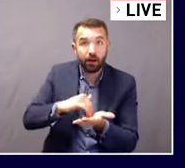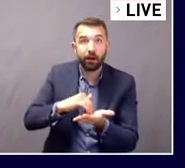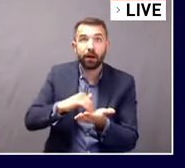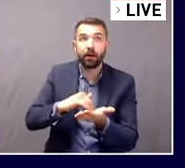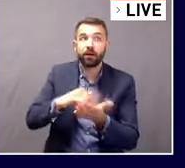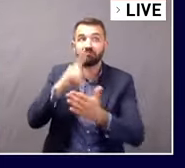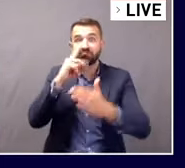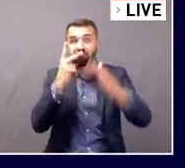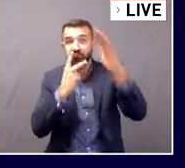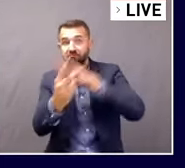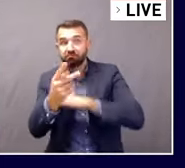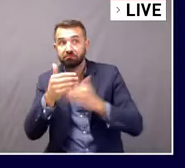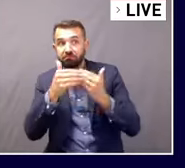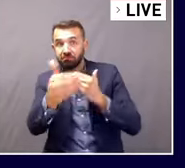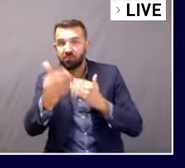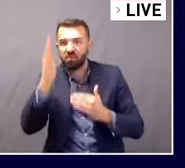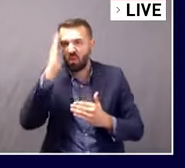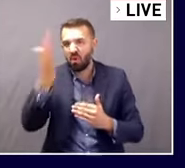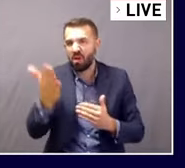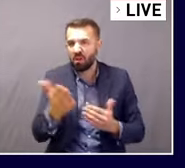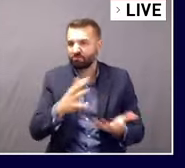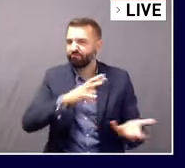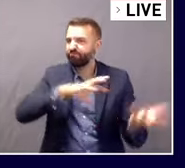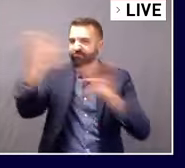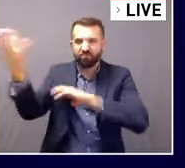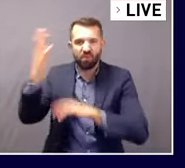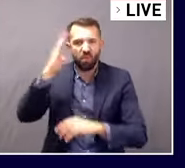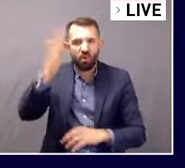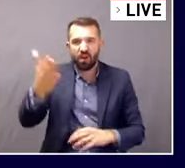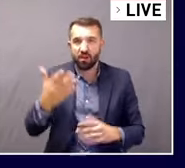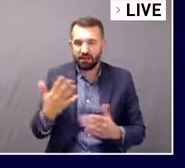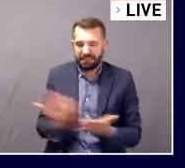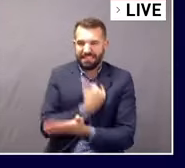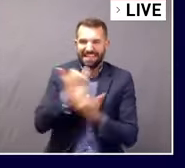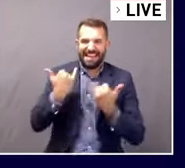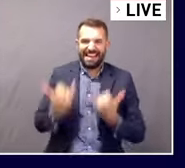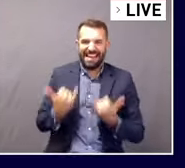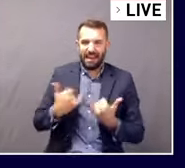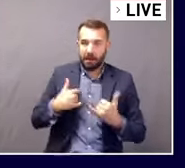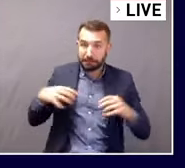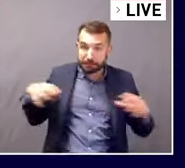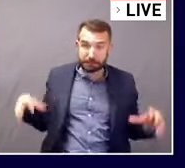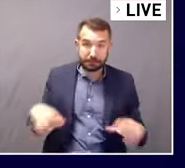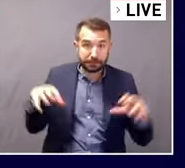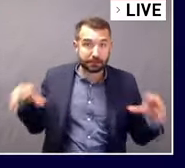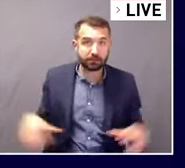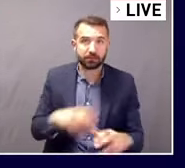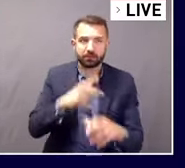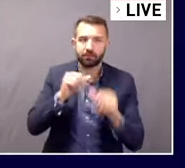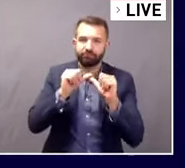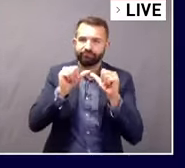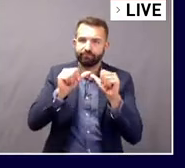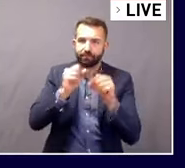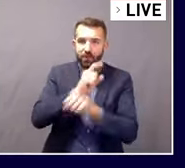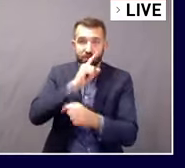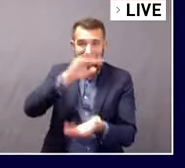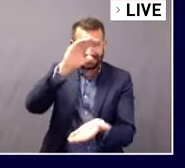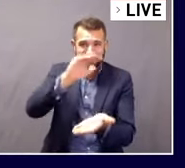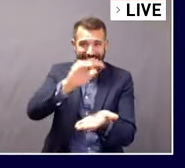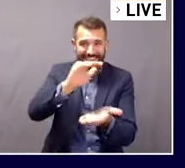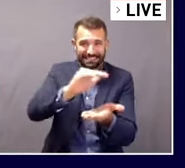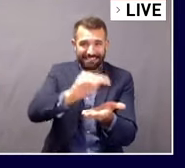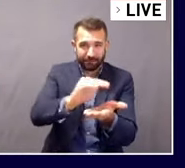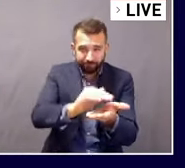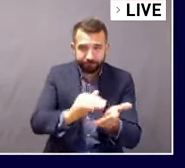Maine has made against COVID-19 are ones that can and unfortunately could be washed away.